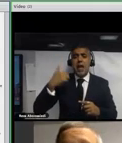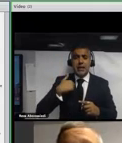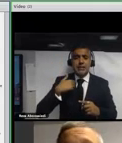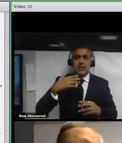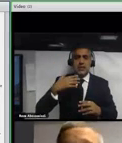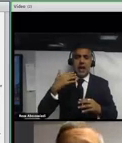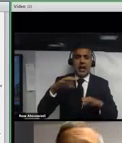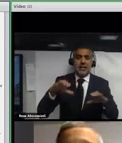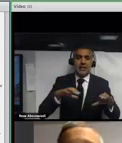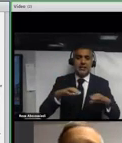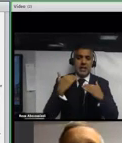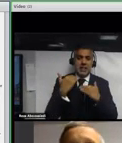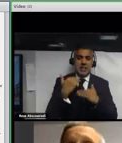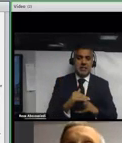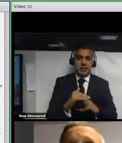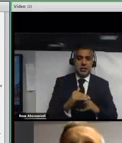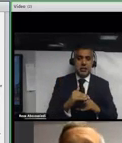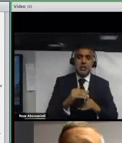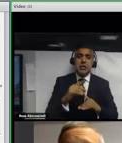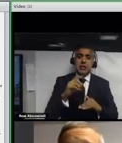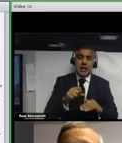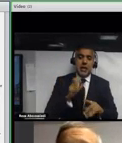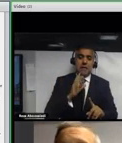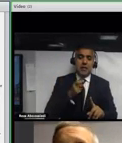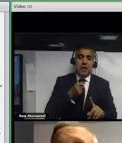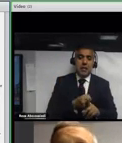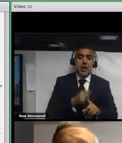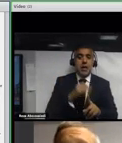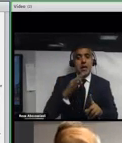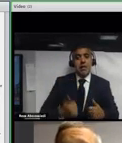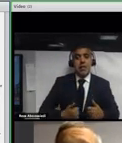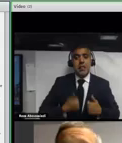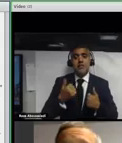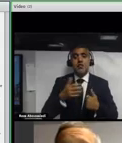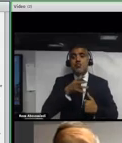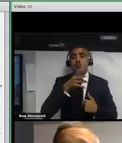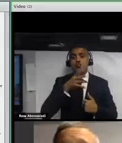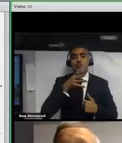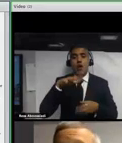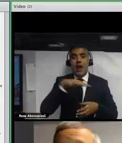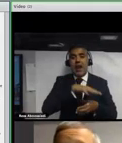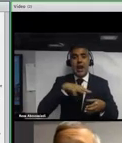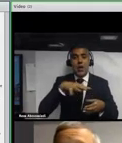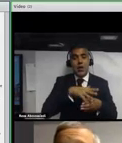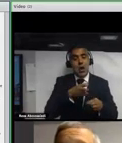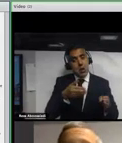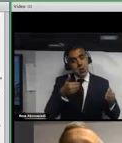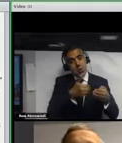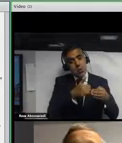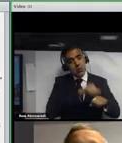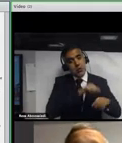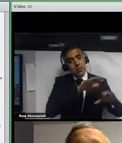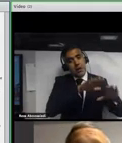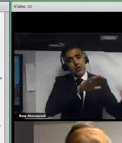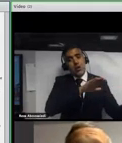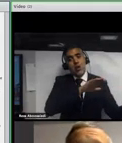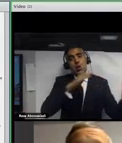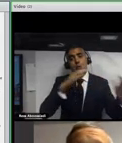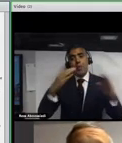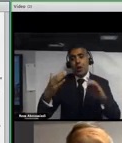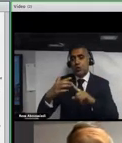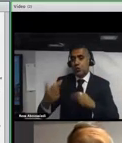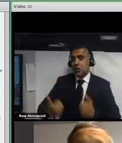activity limitation in walking might have a very different impact if they live in a remote rural area on the side of a mountain compared to if they live in